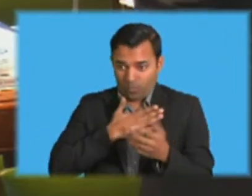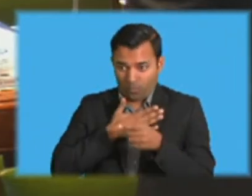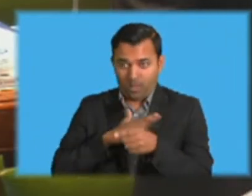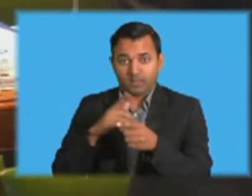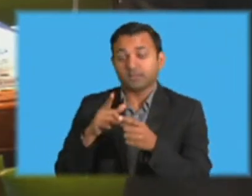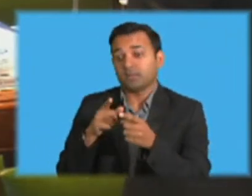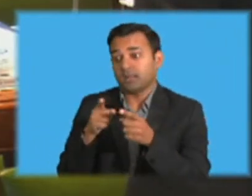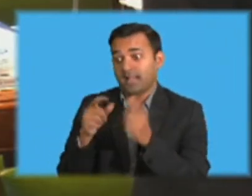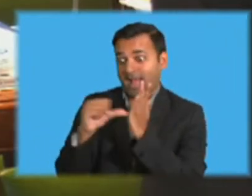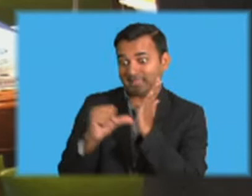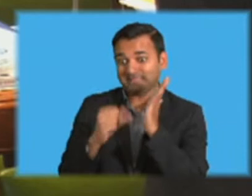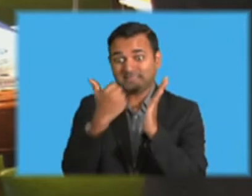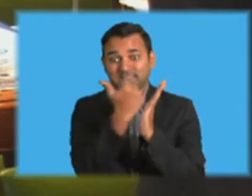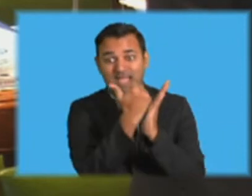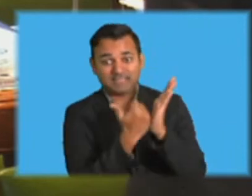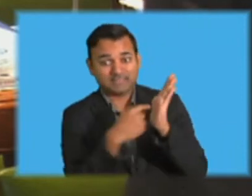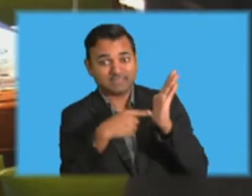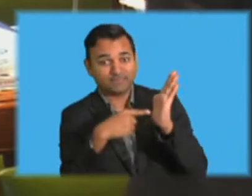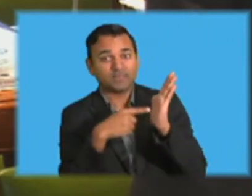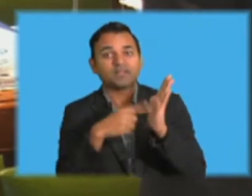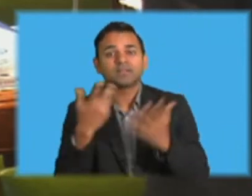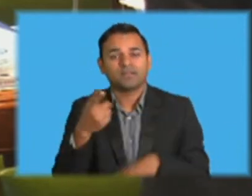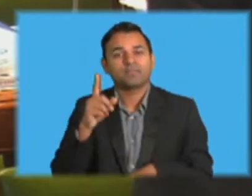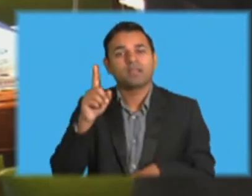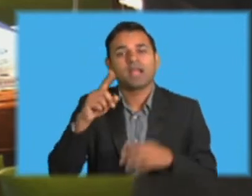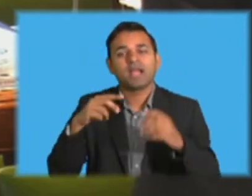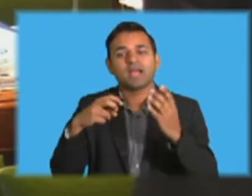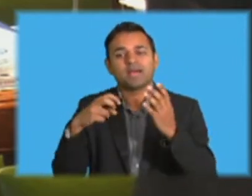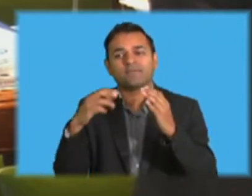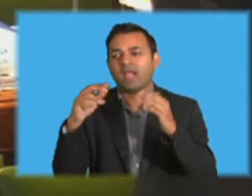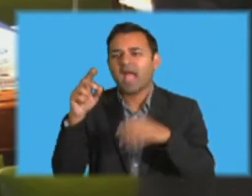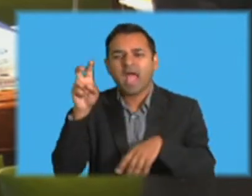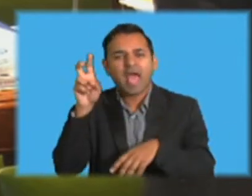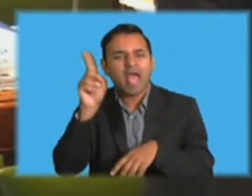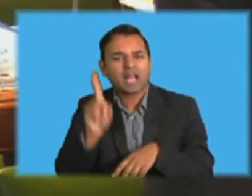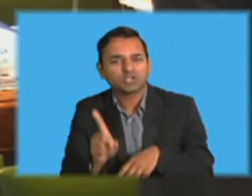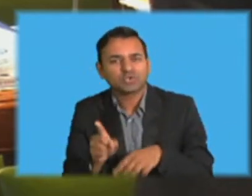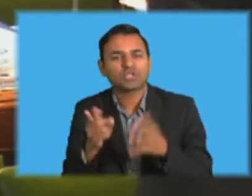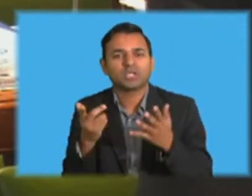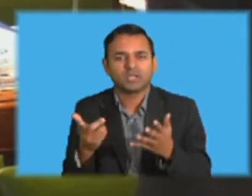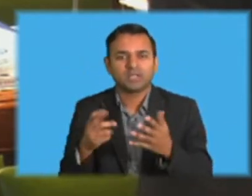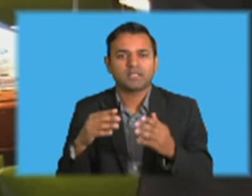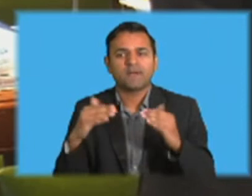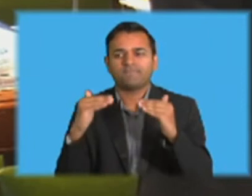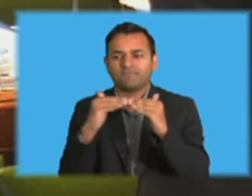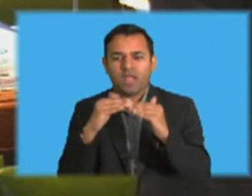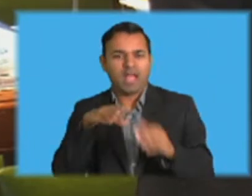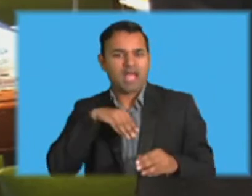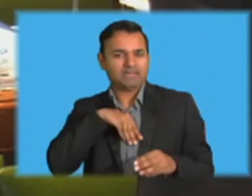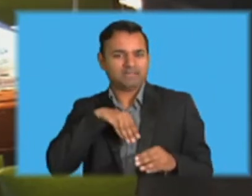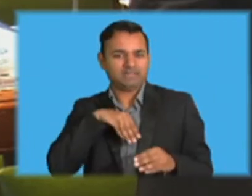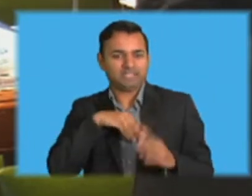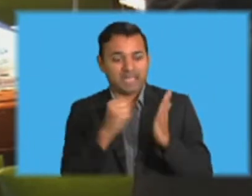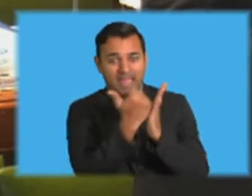Electronic Fare Ticketing Act. And the penalties actually, Madam Speaker, is not in the act itself, but in the subsidiary law of the legislation